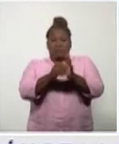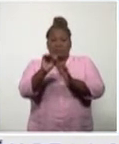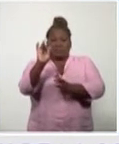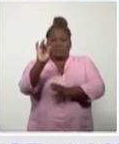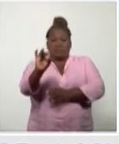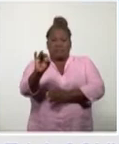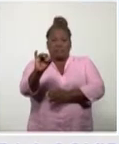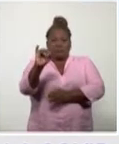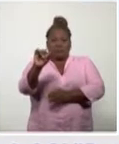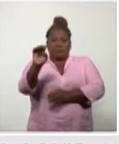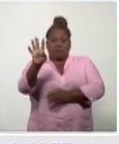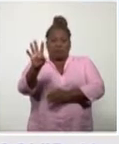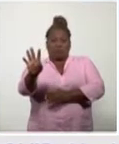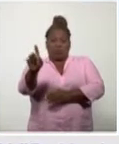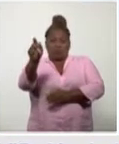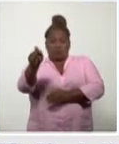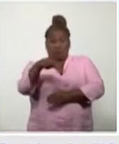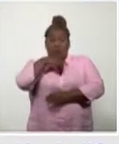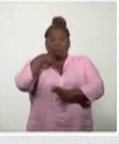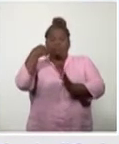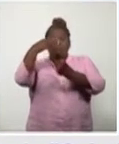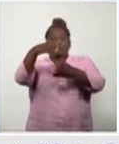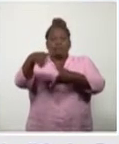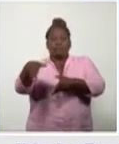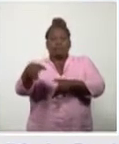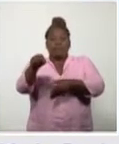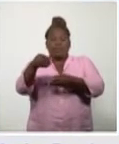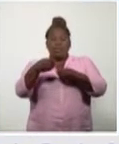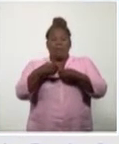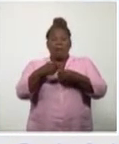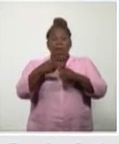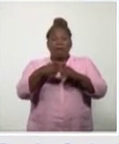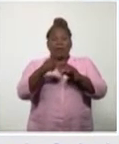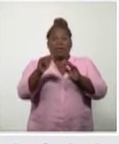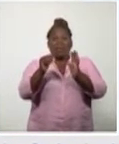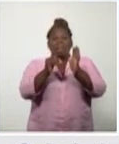155,764 fatalities, for a lethality of